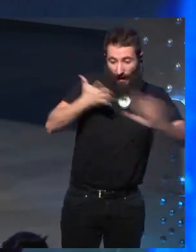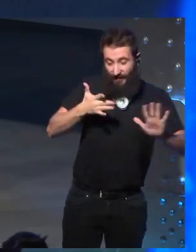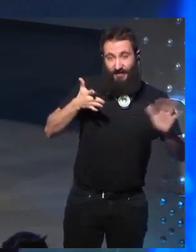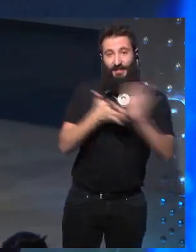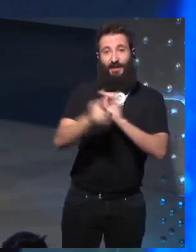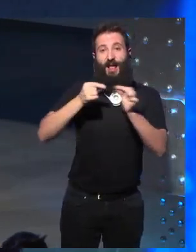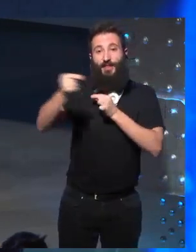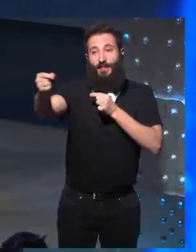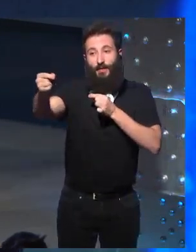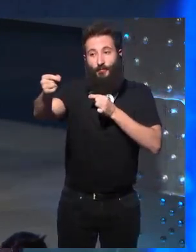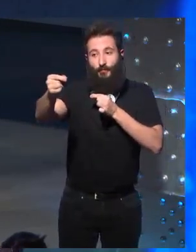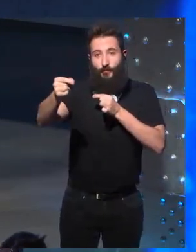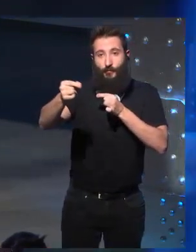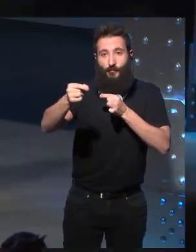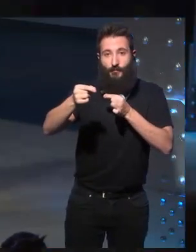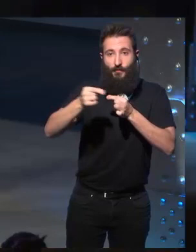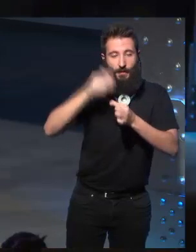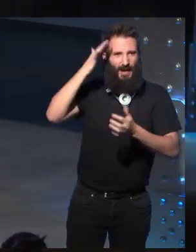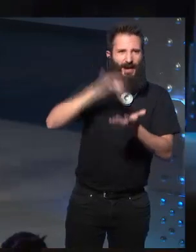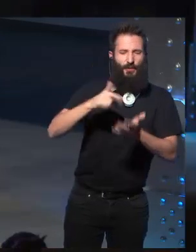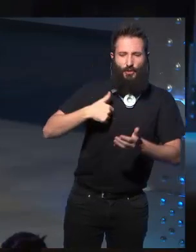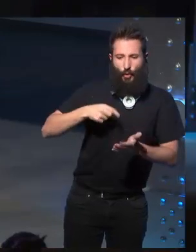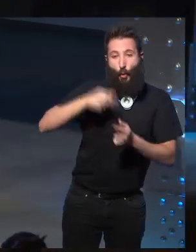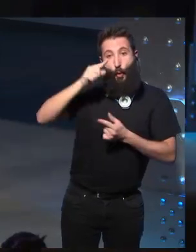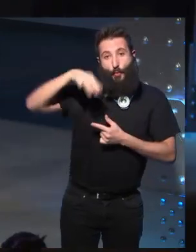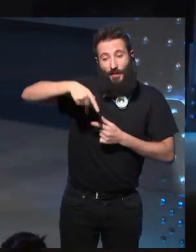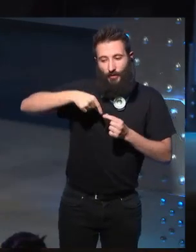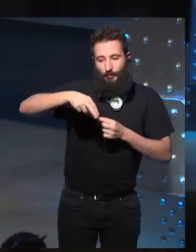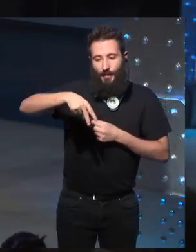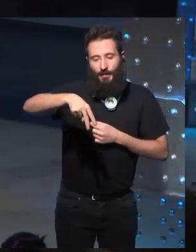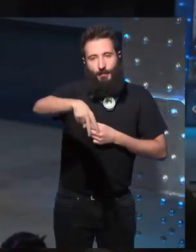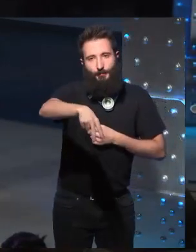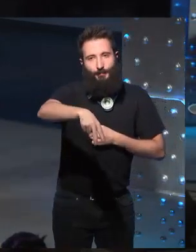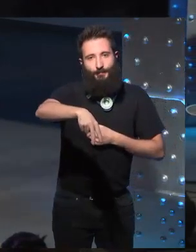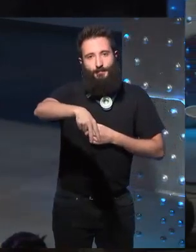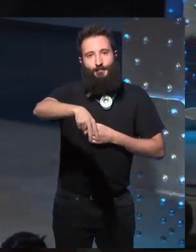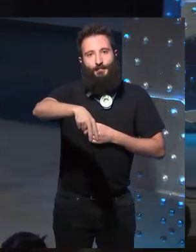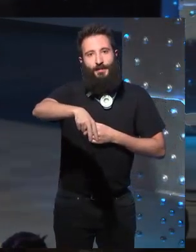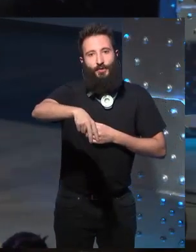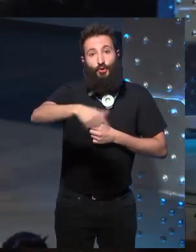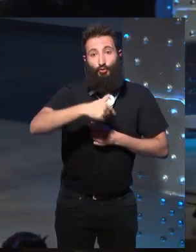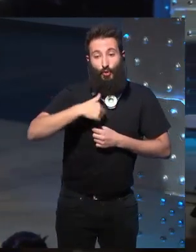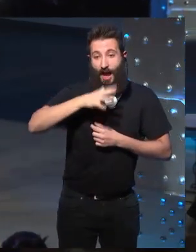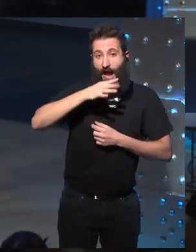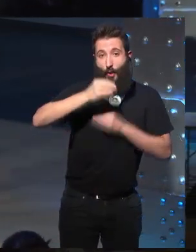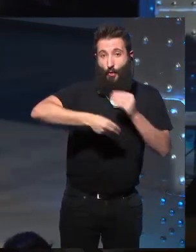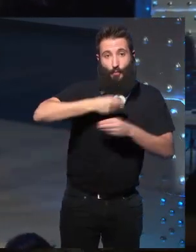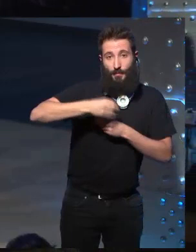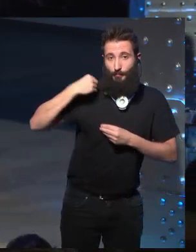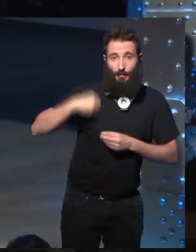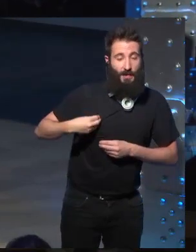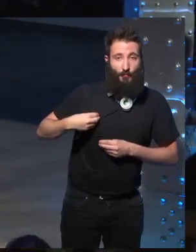If right now I walk 1 meter like this, if I do exactly the same 1 meter but